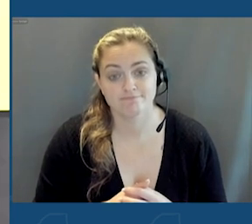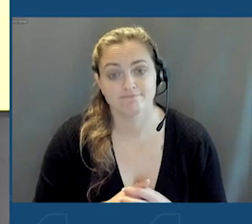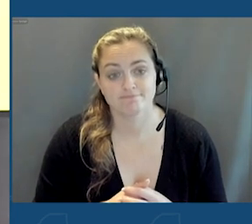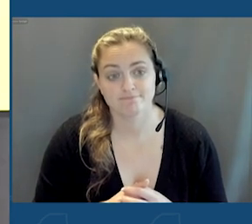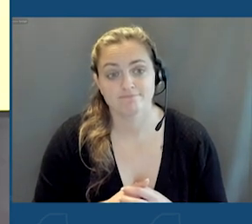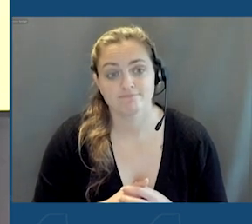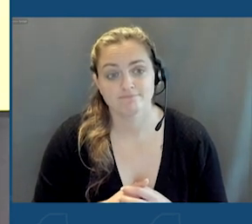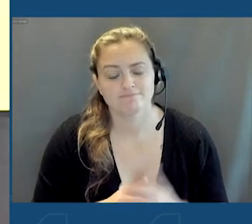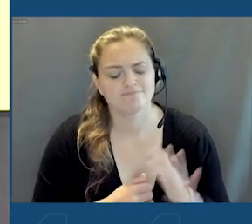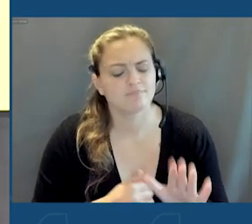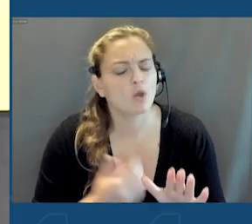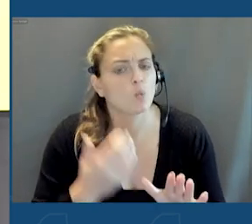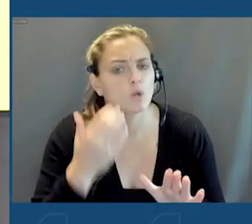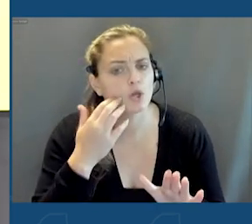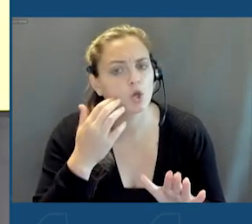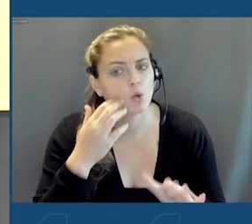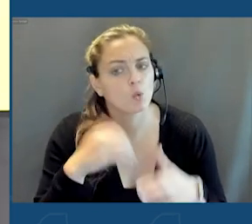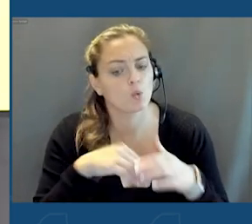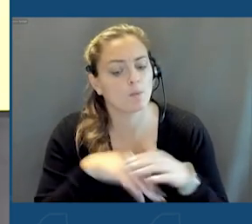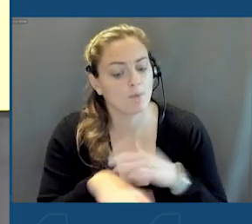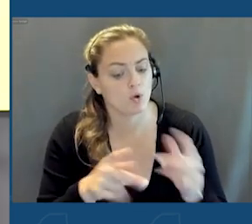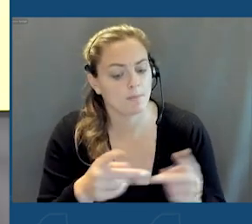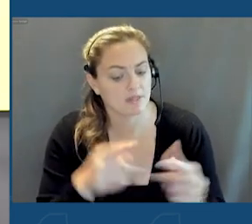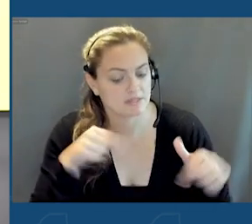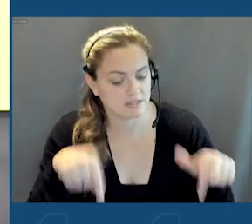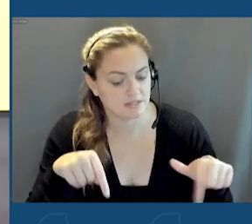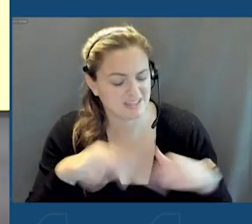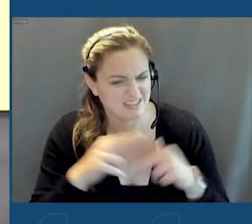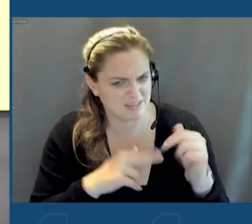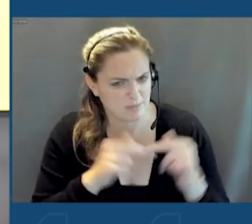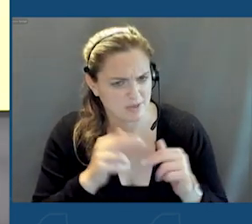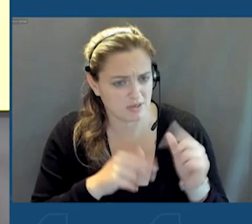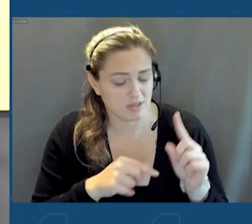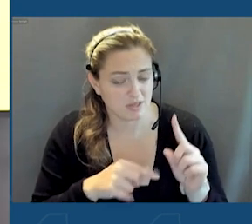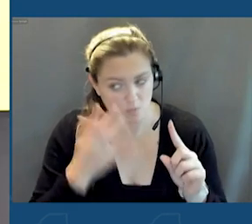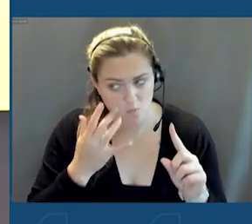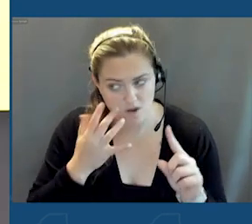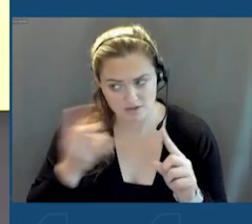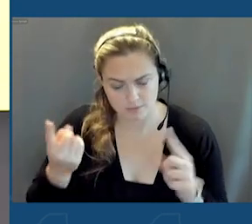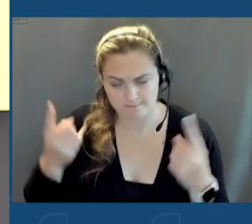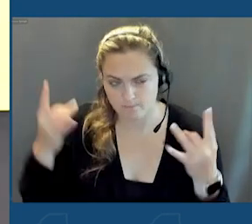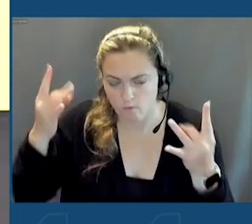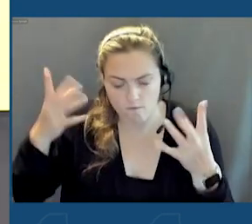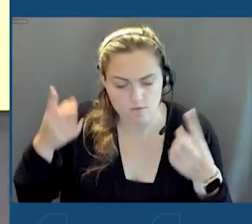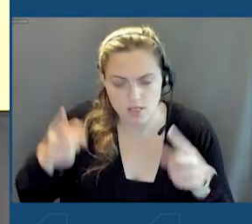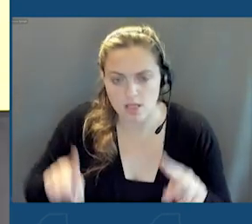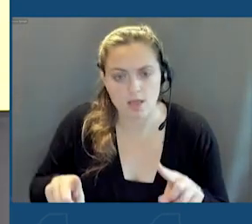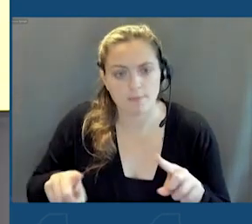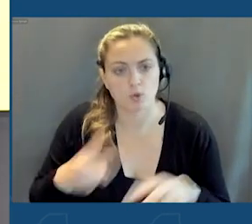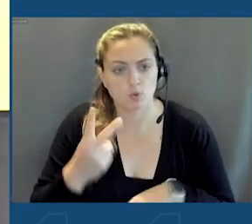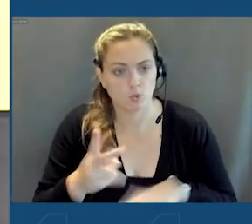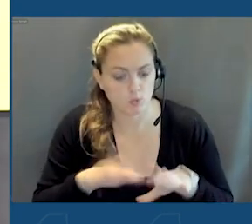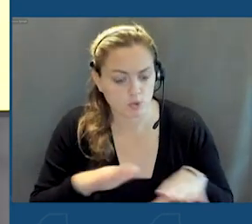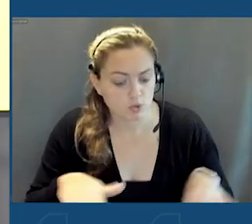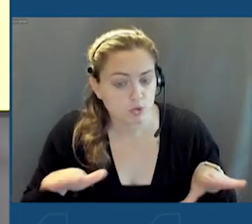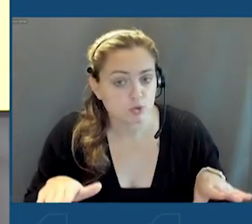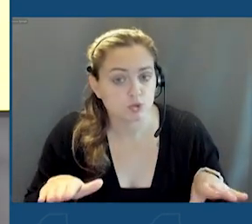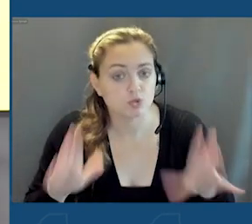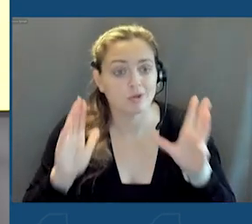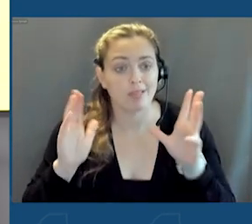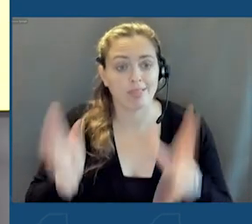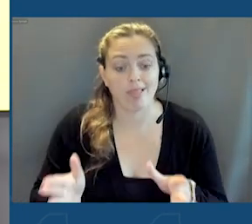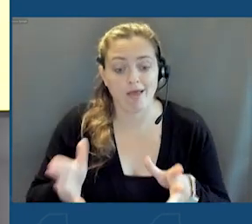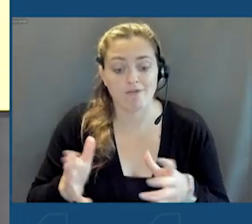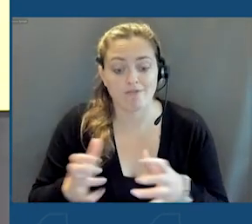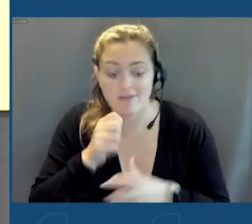And as we know, the birth of this facility came out of tragedy. You know the story of two children left unattended while